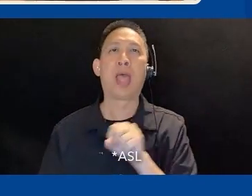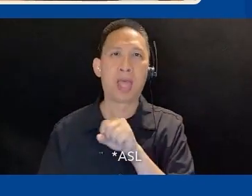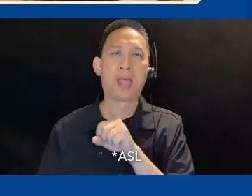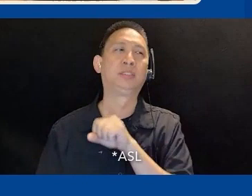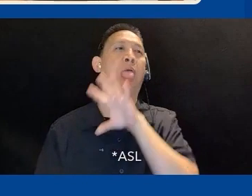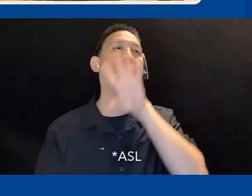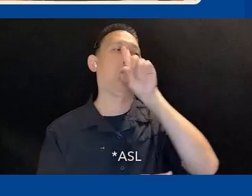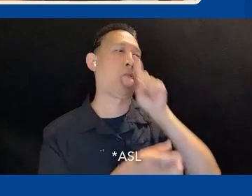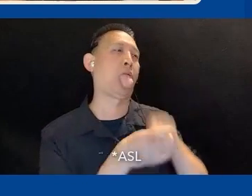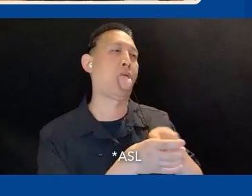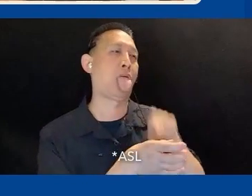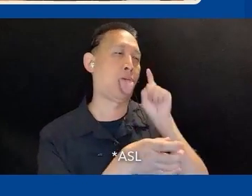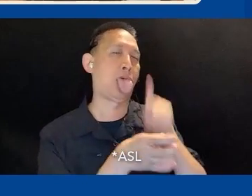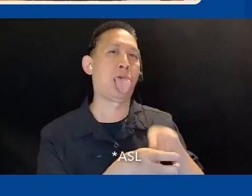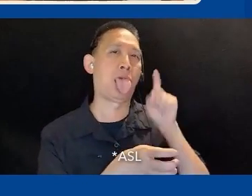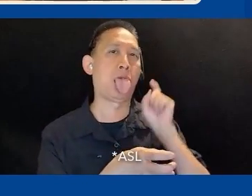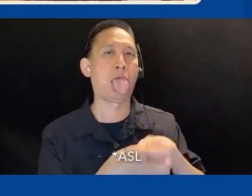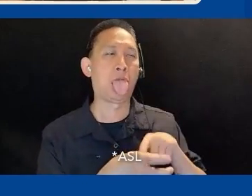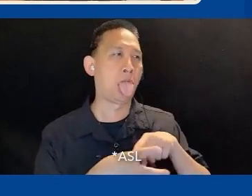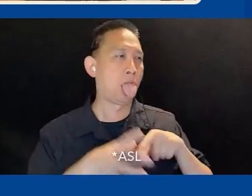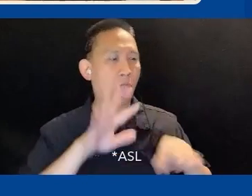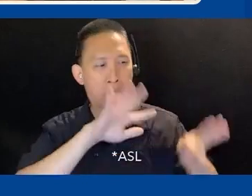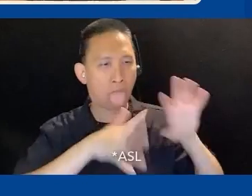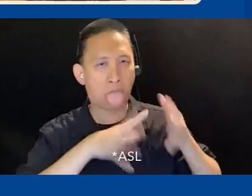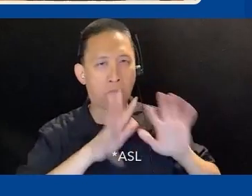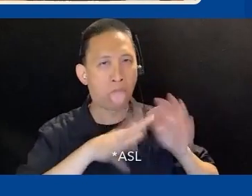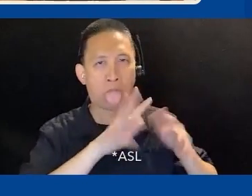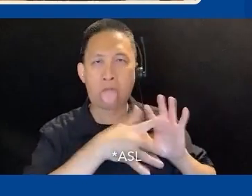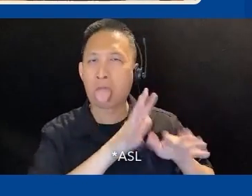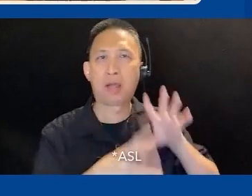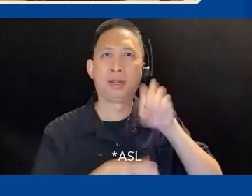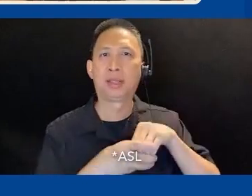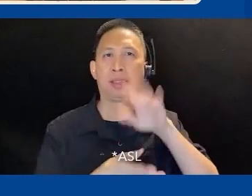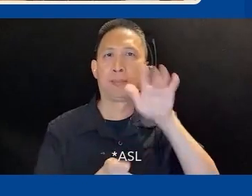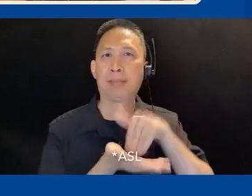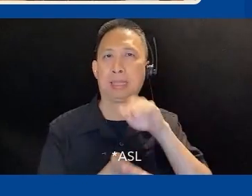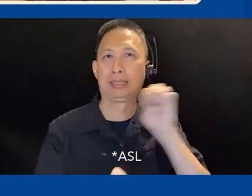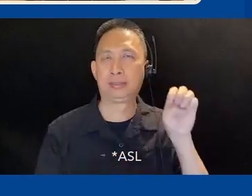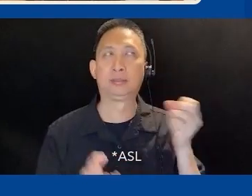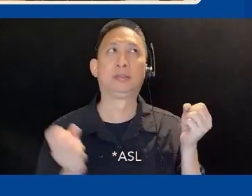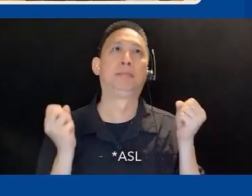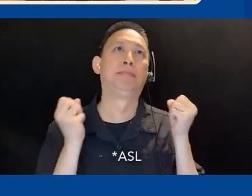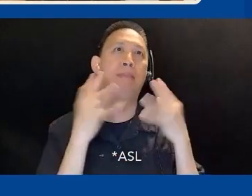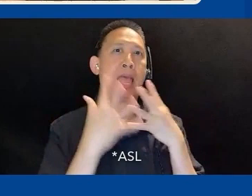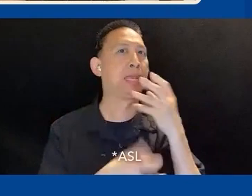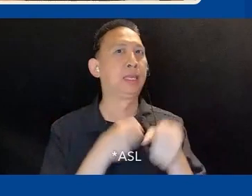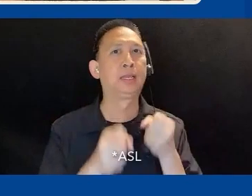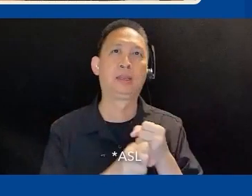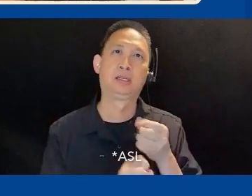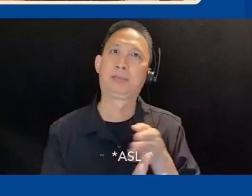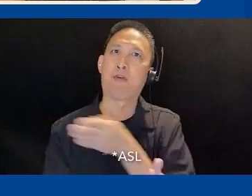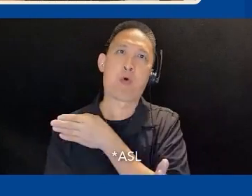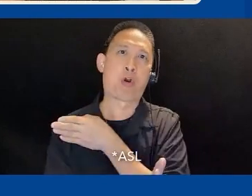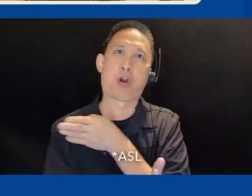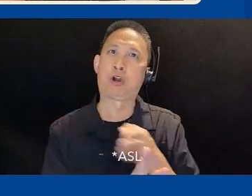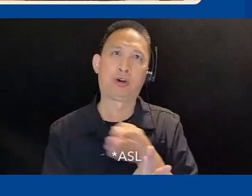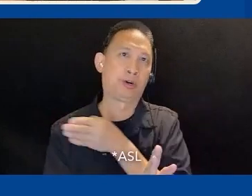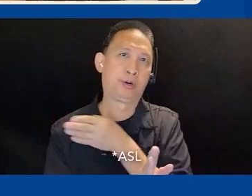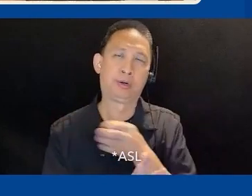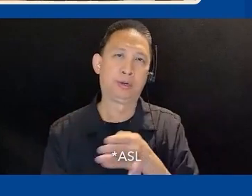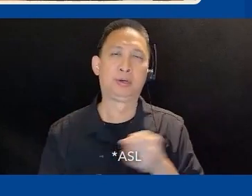go back decades and decades. So on the one hand, you have these governments pursuing